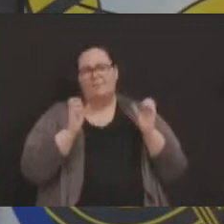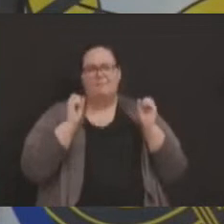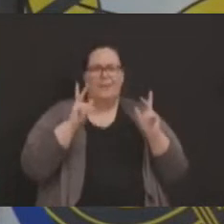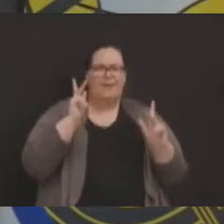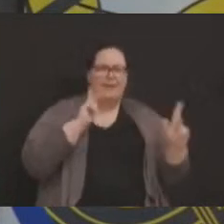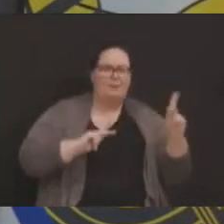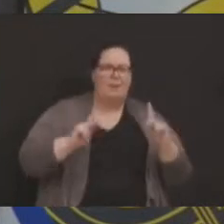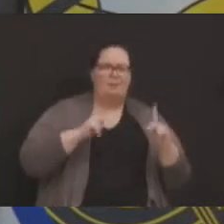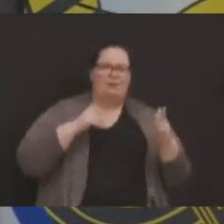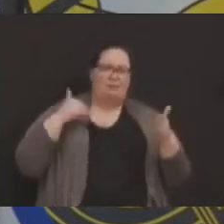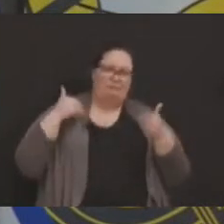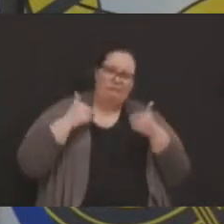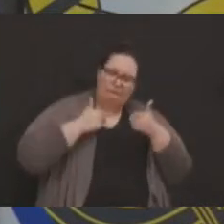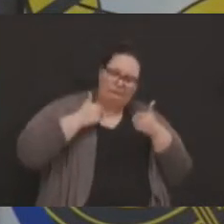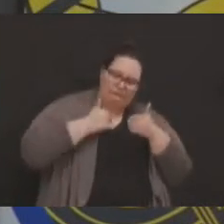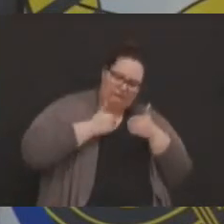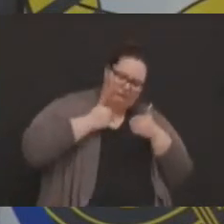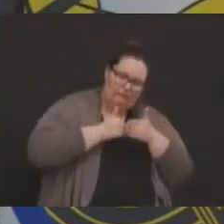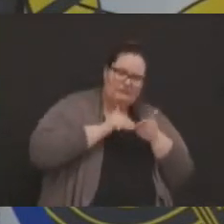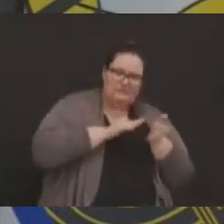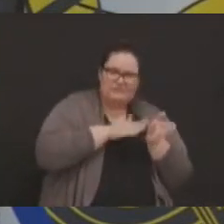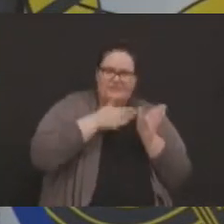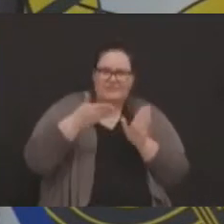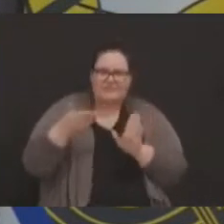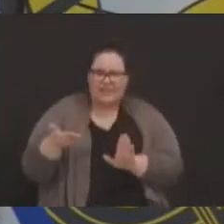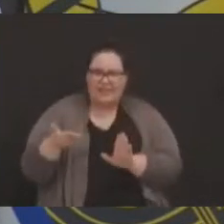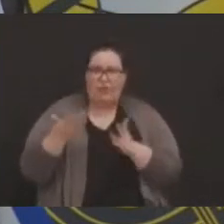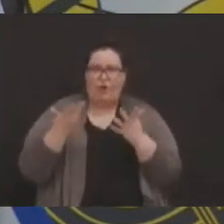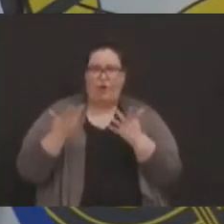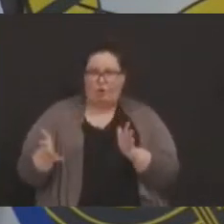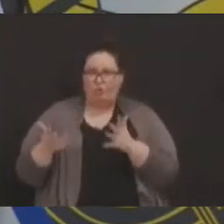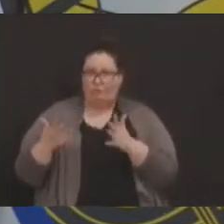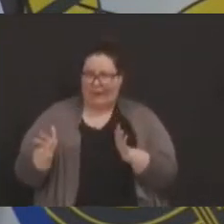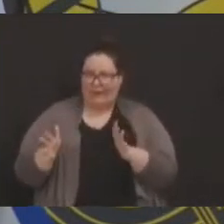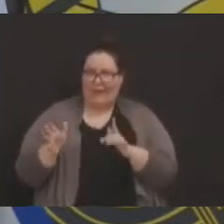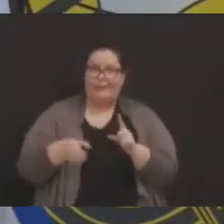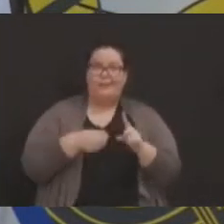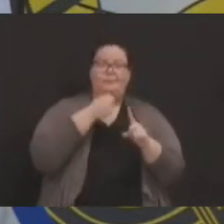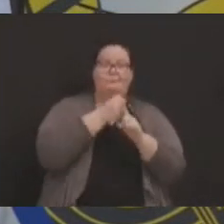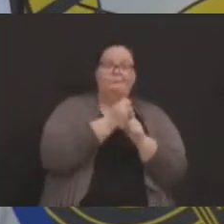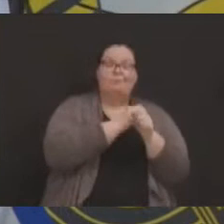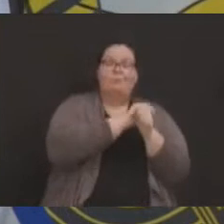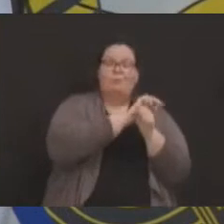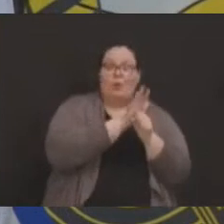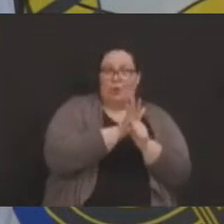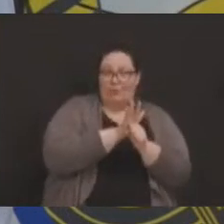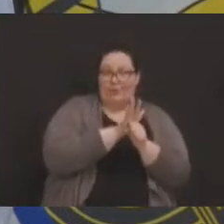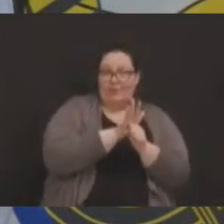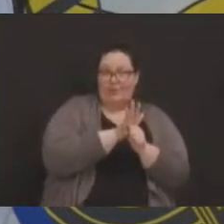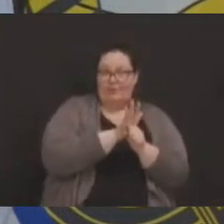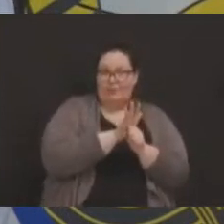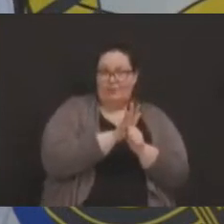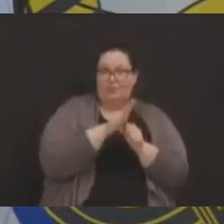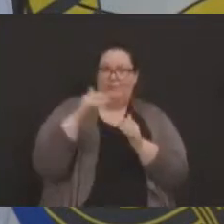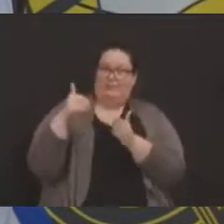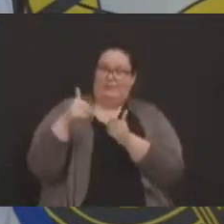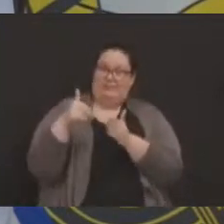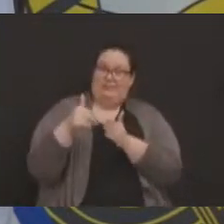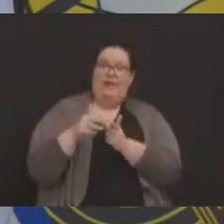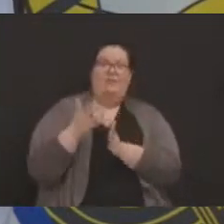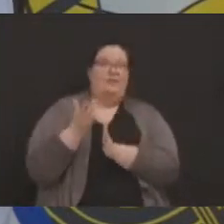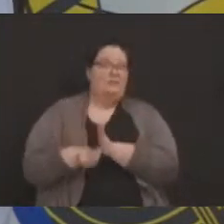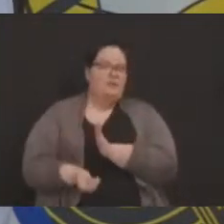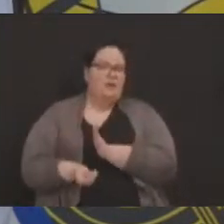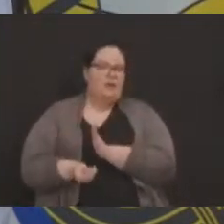The timeline between when they tested positive and their death, were there symptoms, were those symptoms exacerbating already